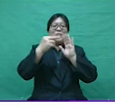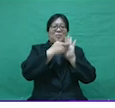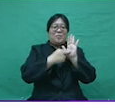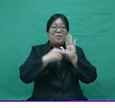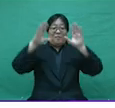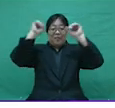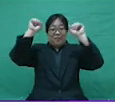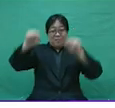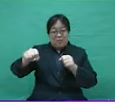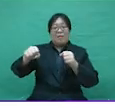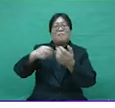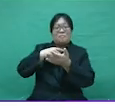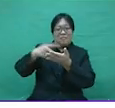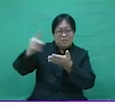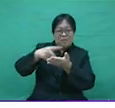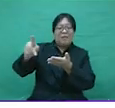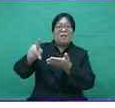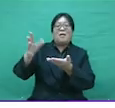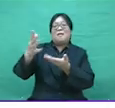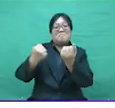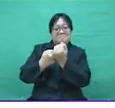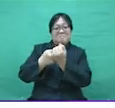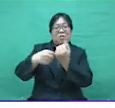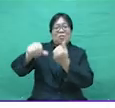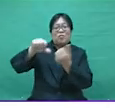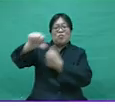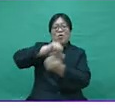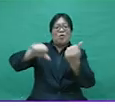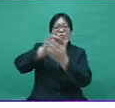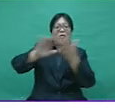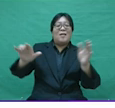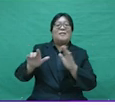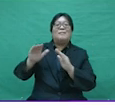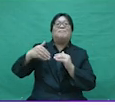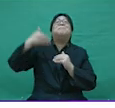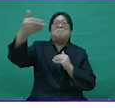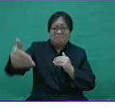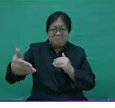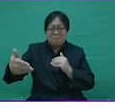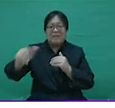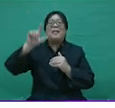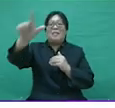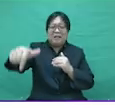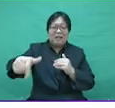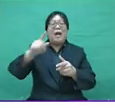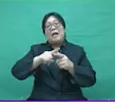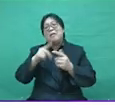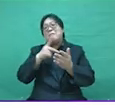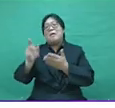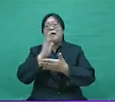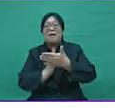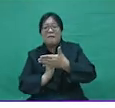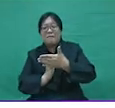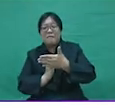that employers could pay their obligations, their contributions later, or just for a